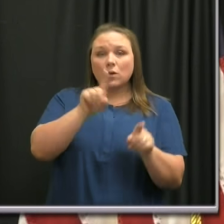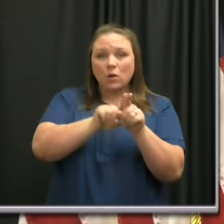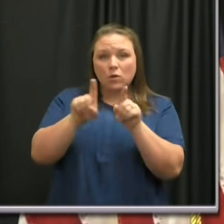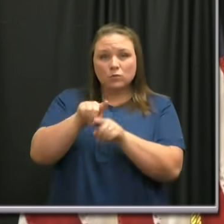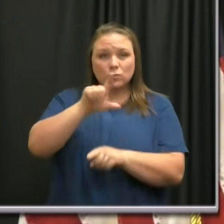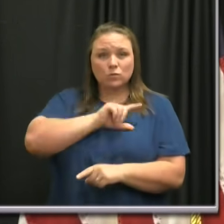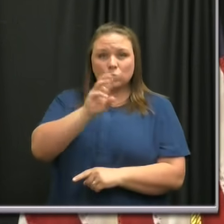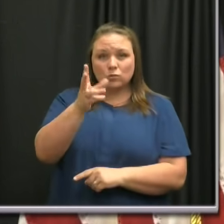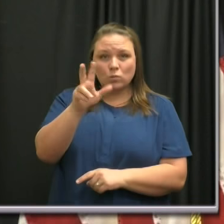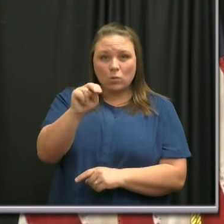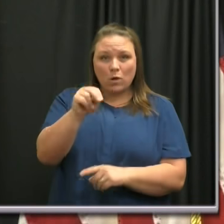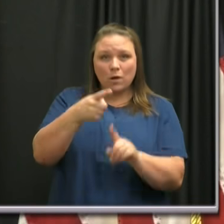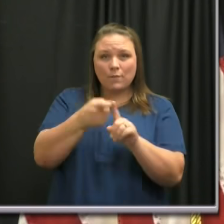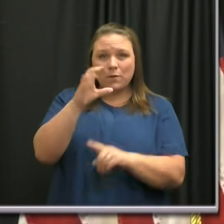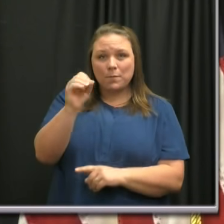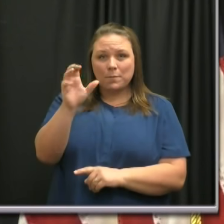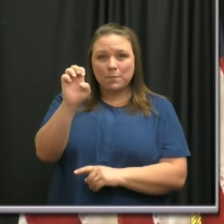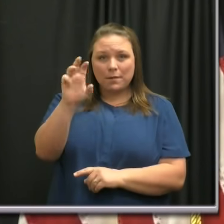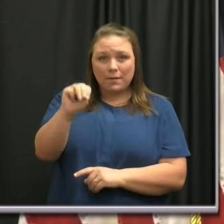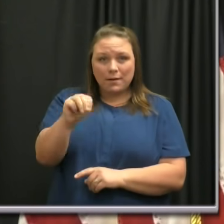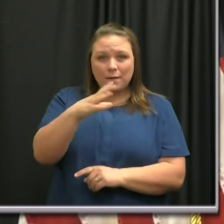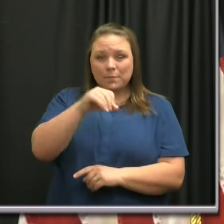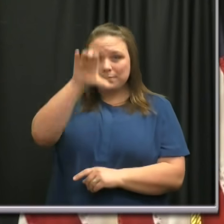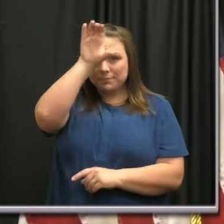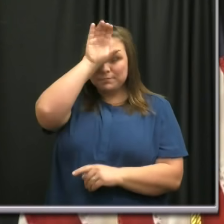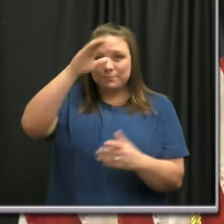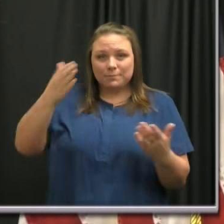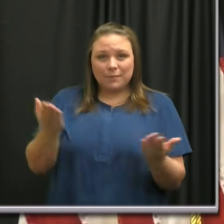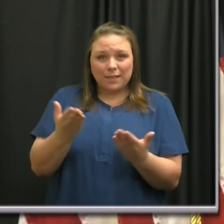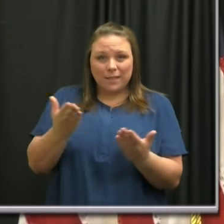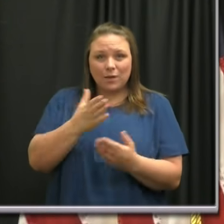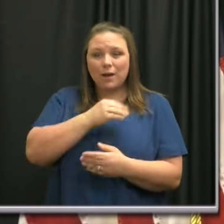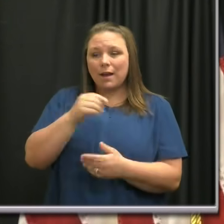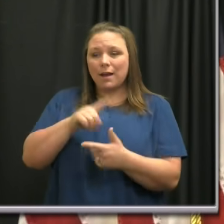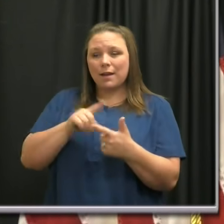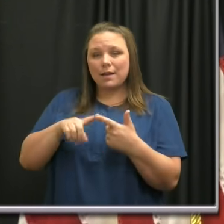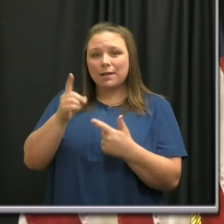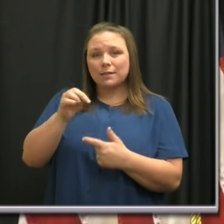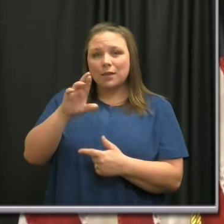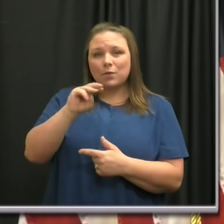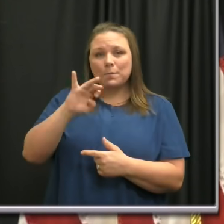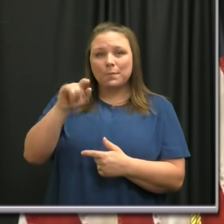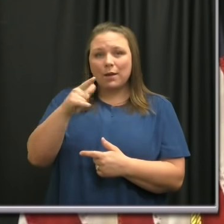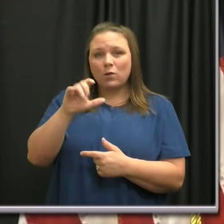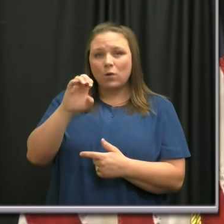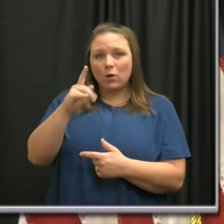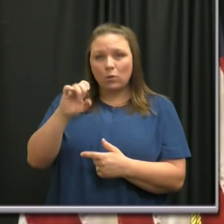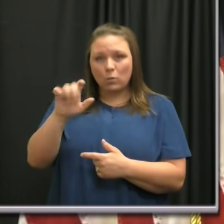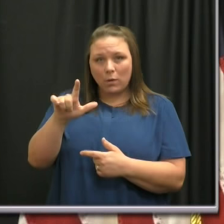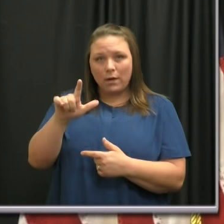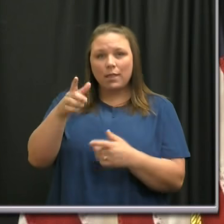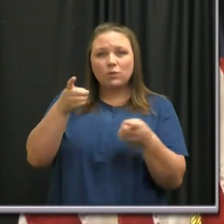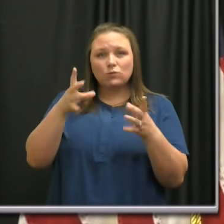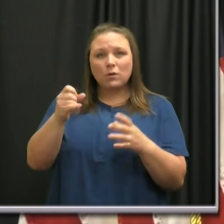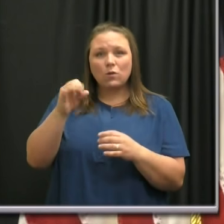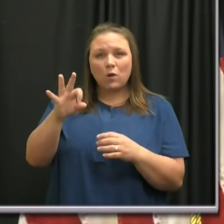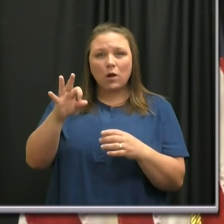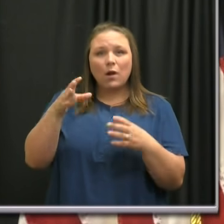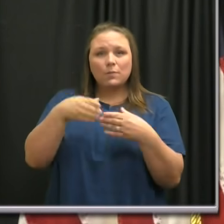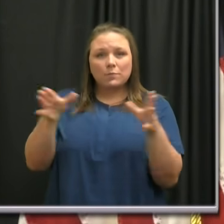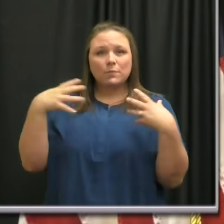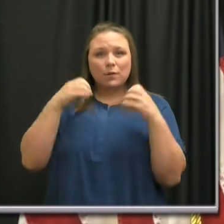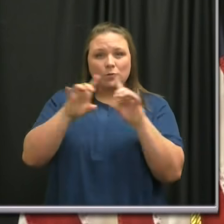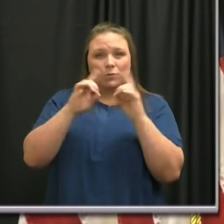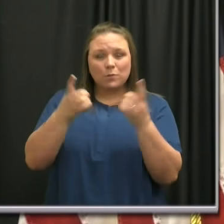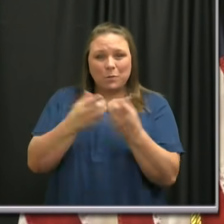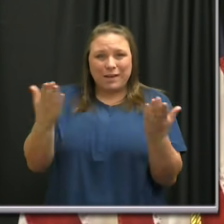of the Office of Emergency Management and Nashville Fire Department, and Dr. Michael Caldwell, Director of the Metro Public Health Department,